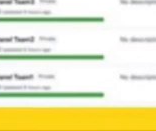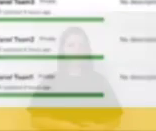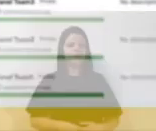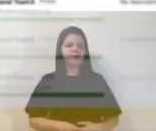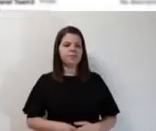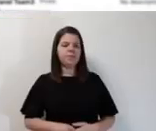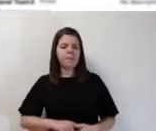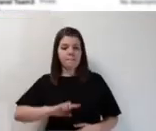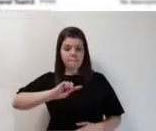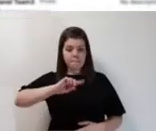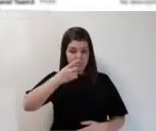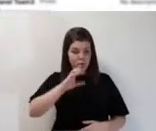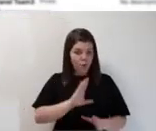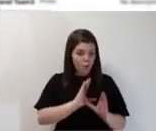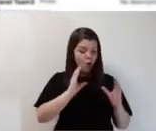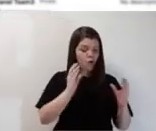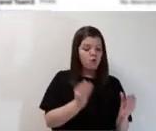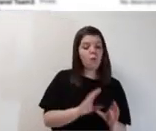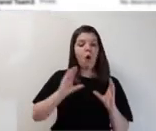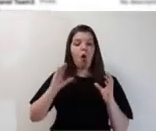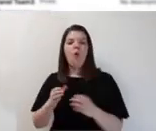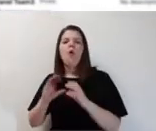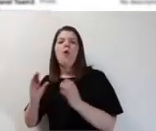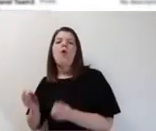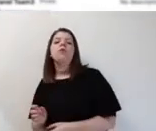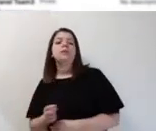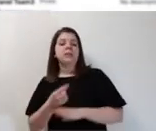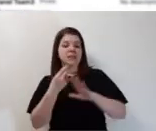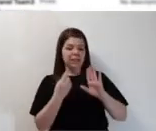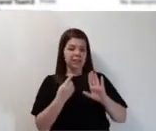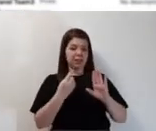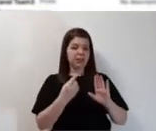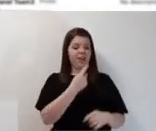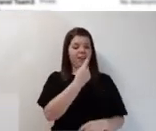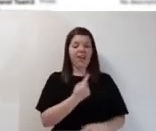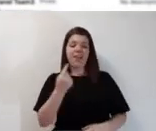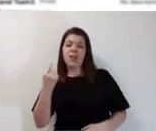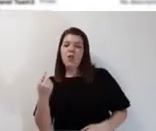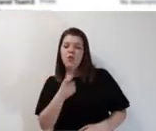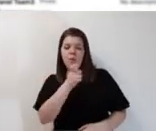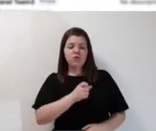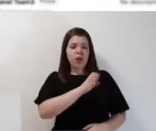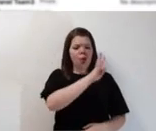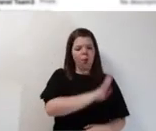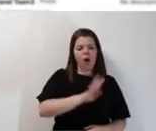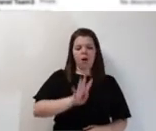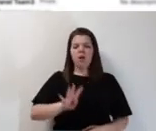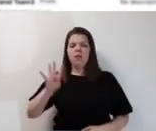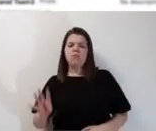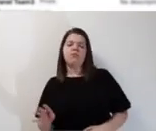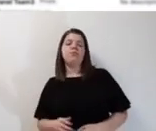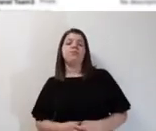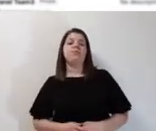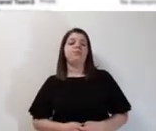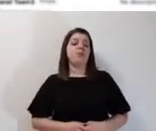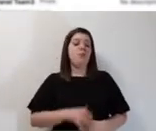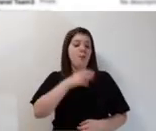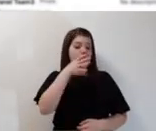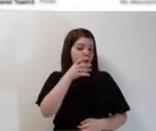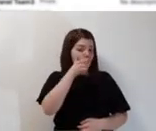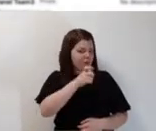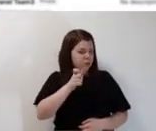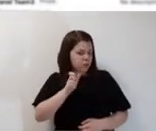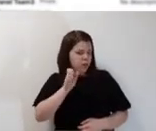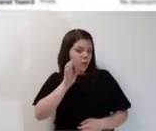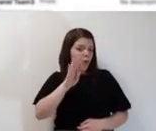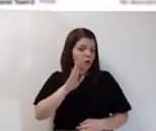First, I create 6 teams with 4 students in each one. That's the best number in cooperative work.